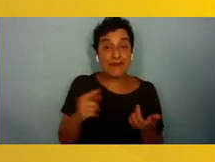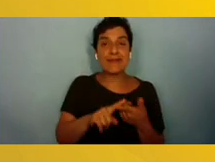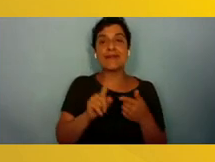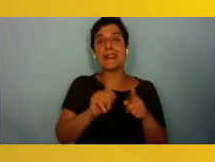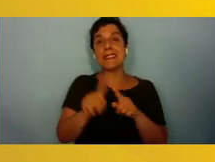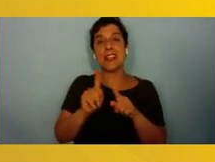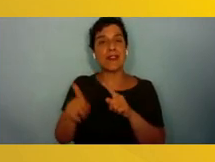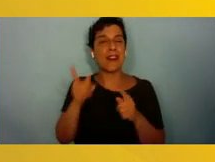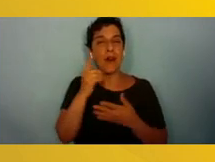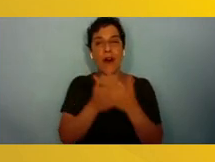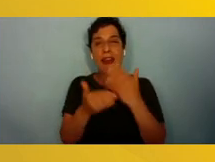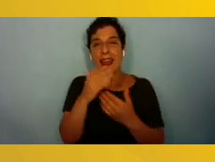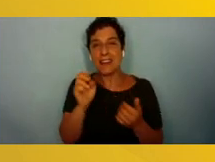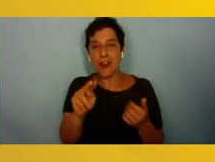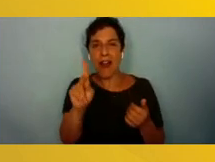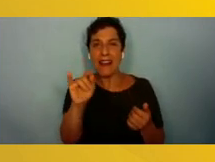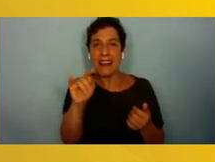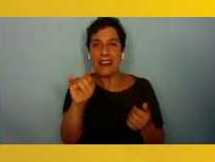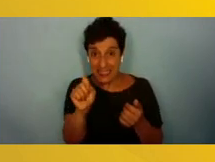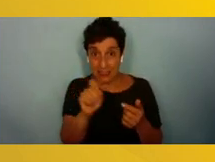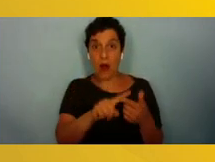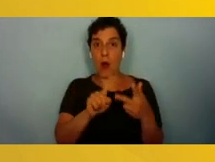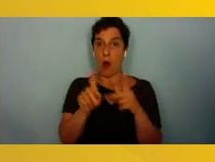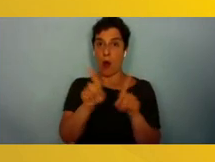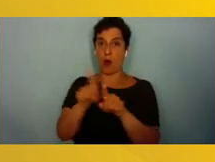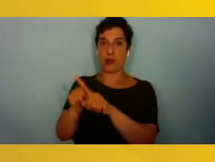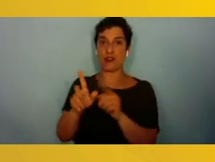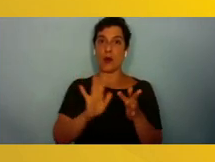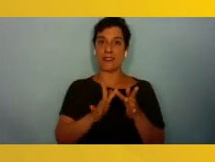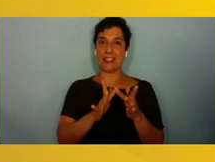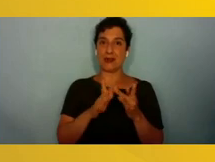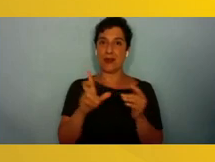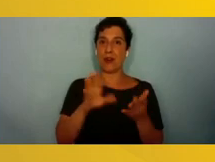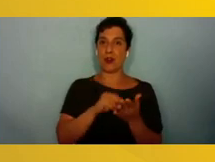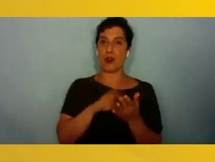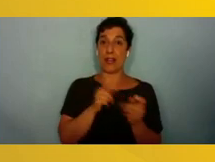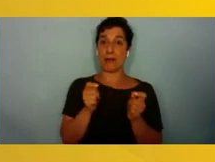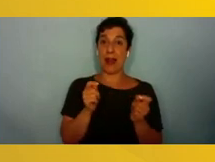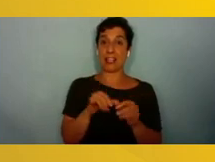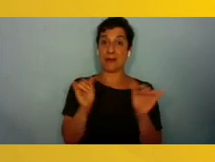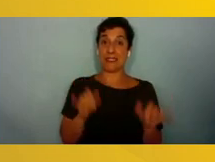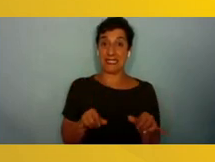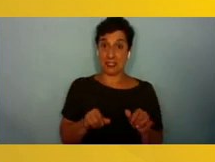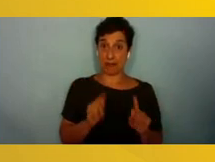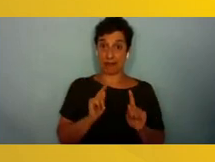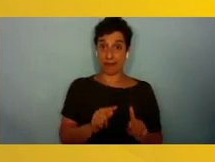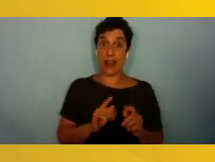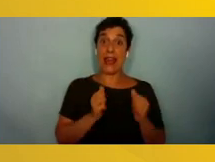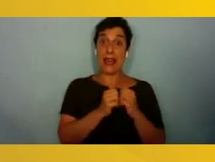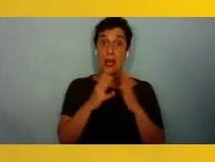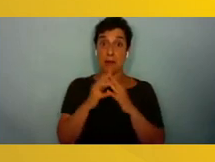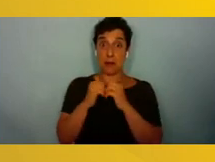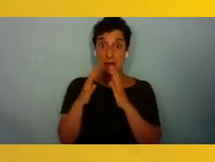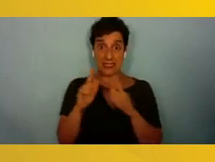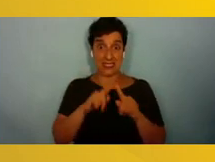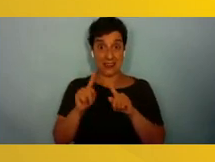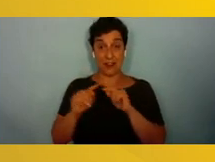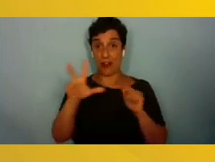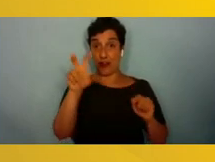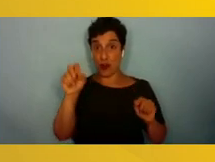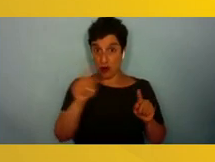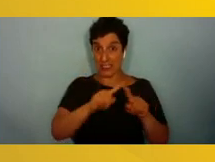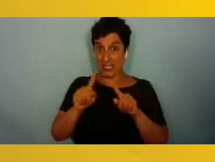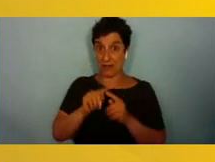hands-on learning, and a digital learning management system. It's currently implemented in about 30 school districts across